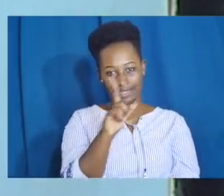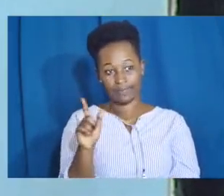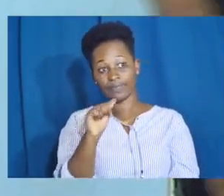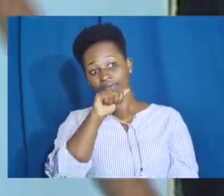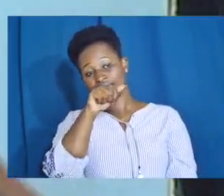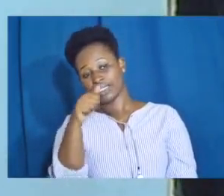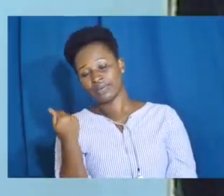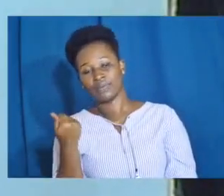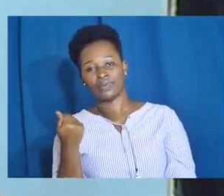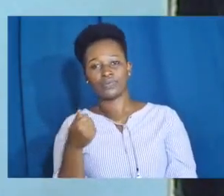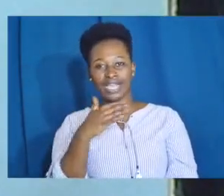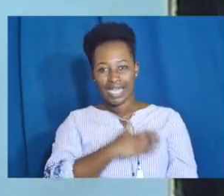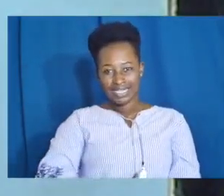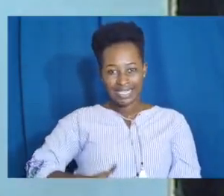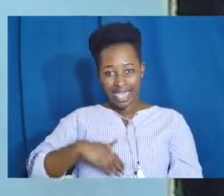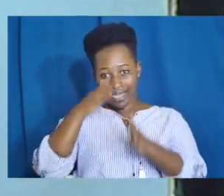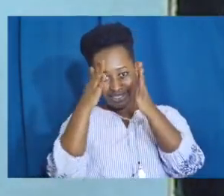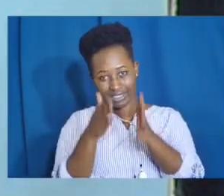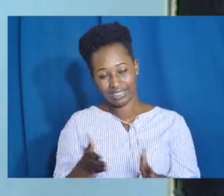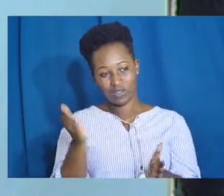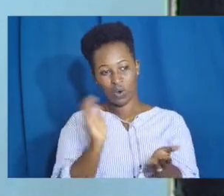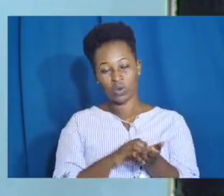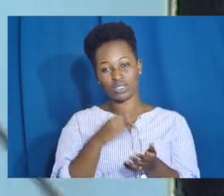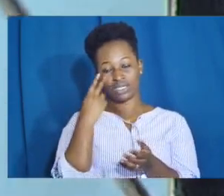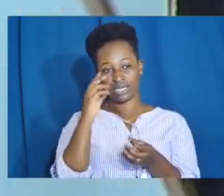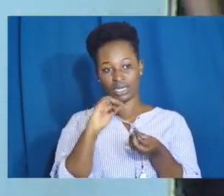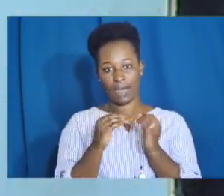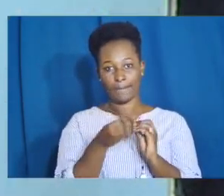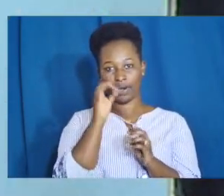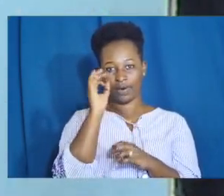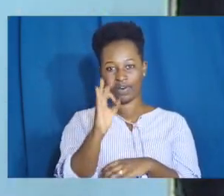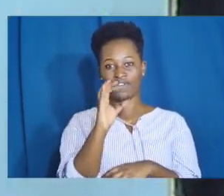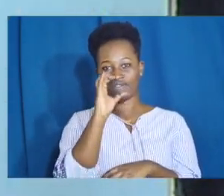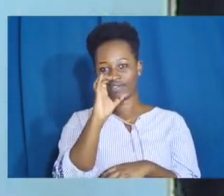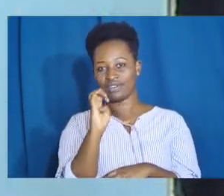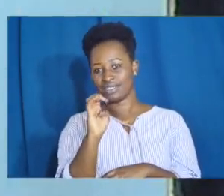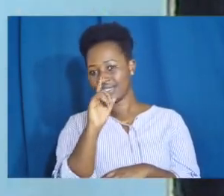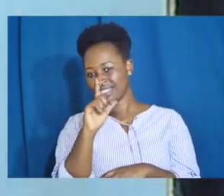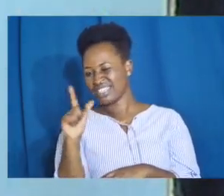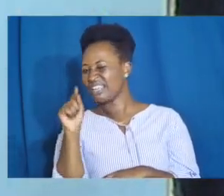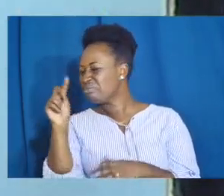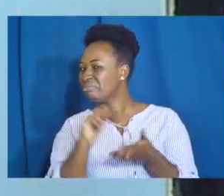Then scientists also consider the number of cells. What does this one